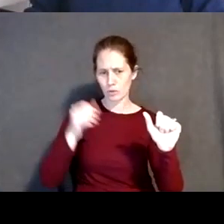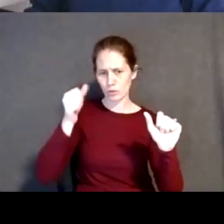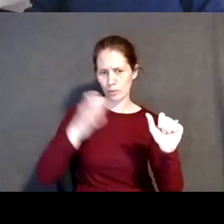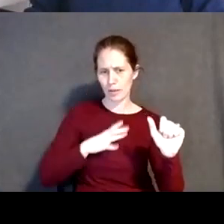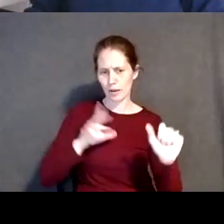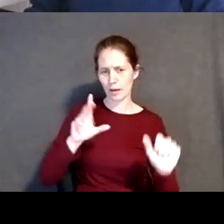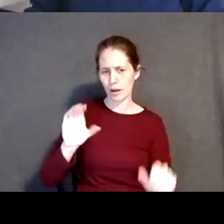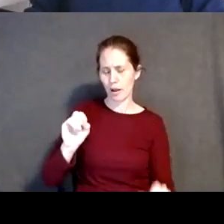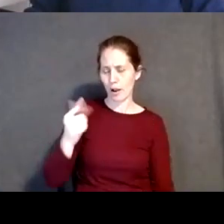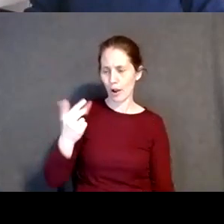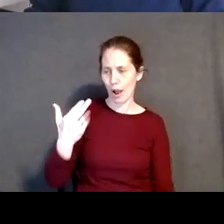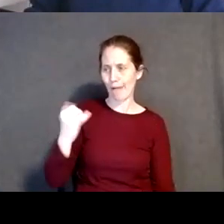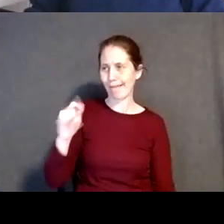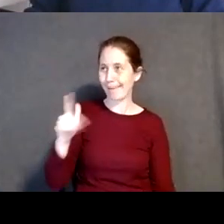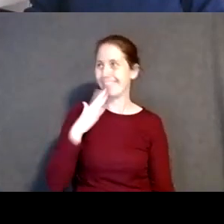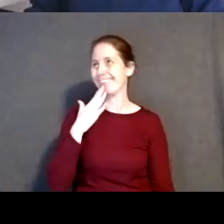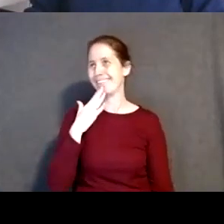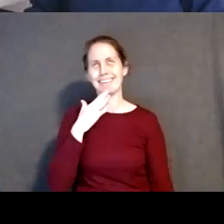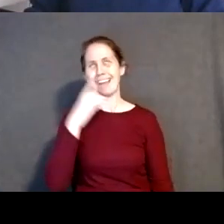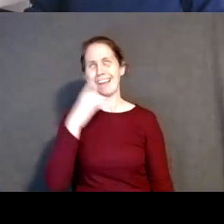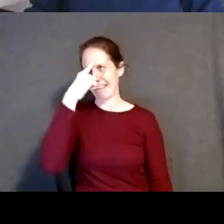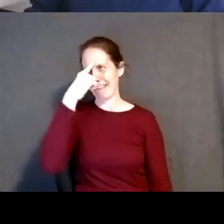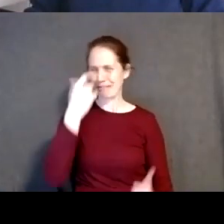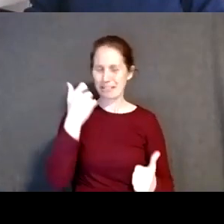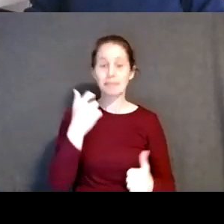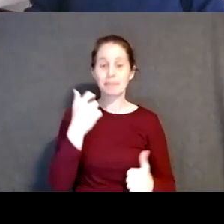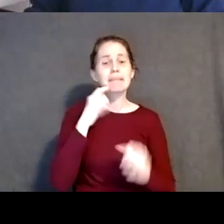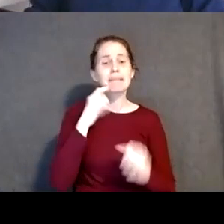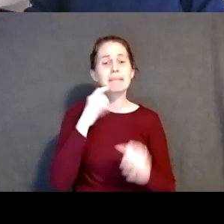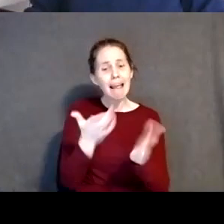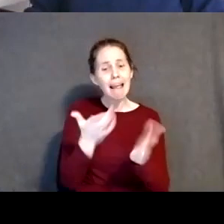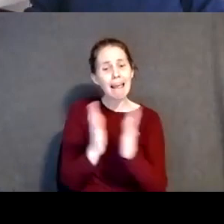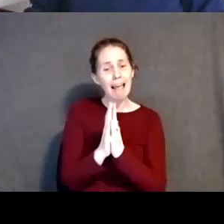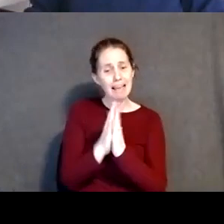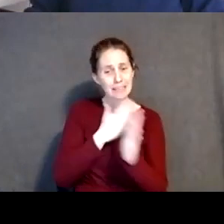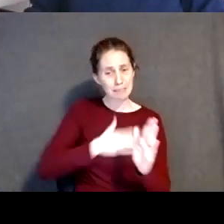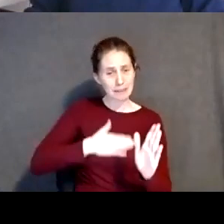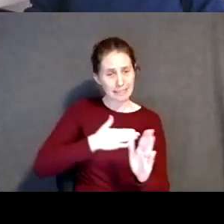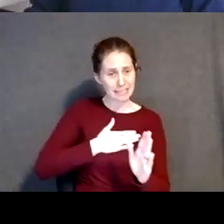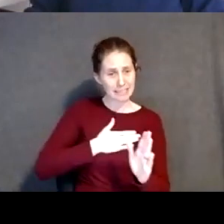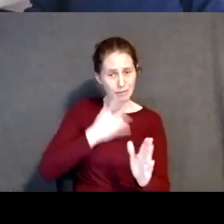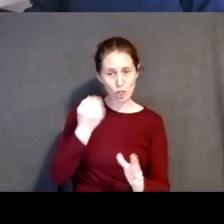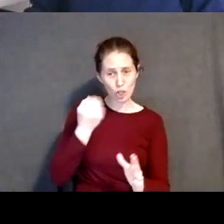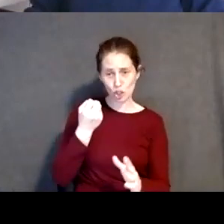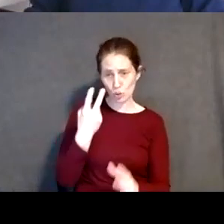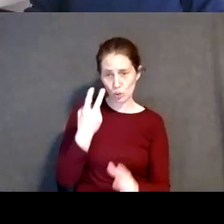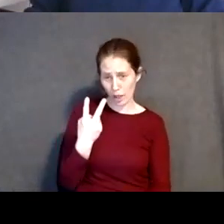Coghill, think there for a minute. Could I ask your indulgence, please, on Bill